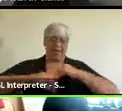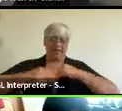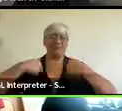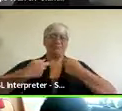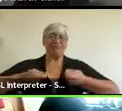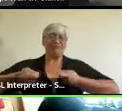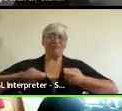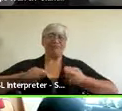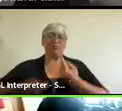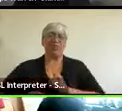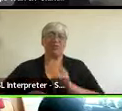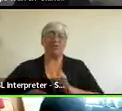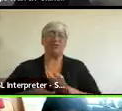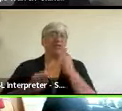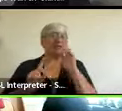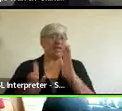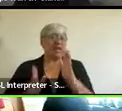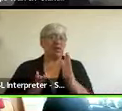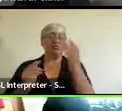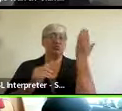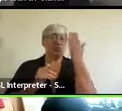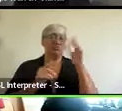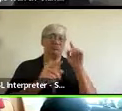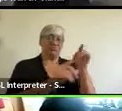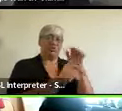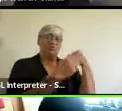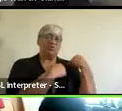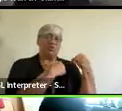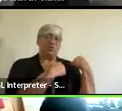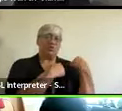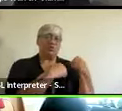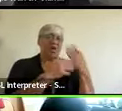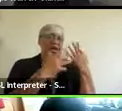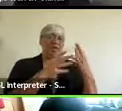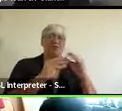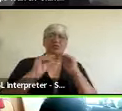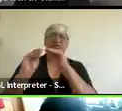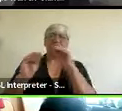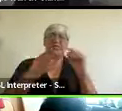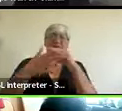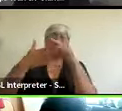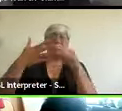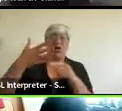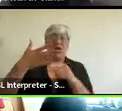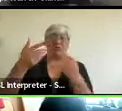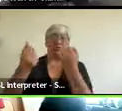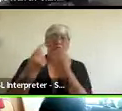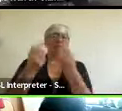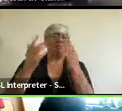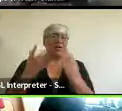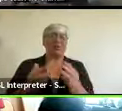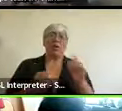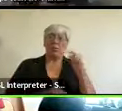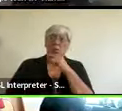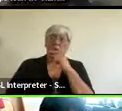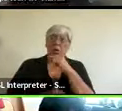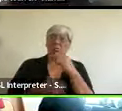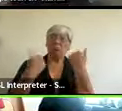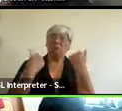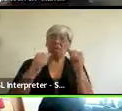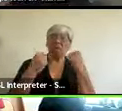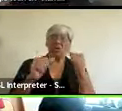the school has a responsibility to teach the 5 key competencies. The boy is achieving X standard